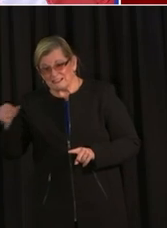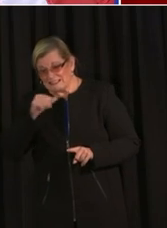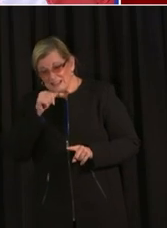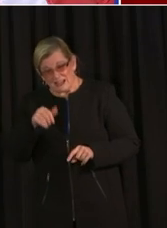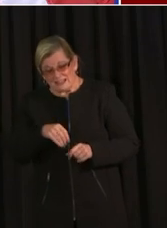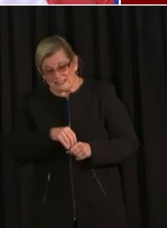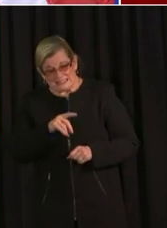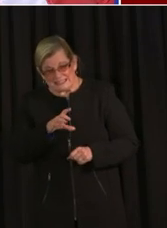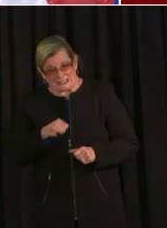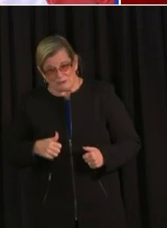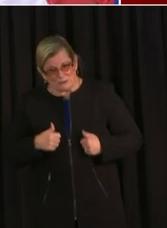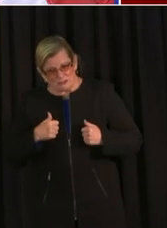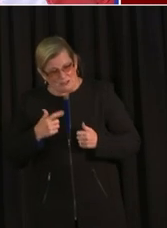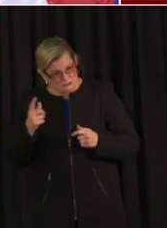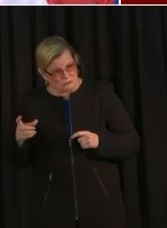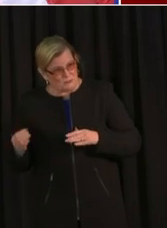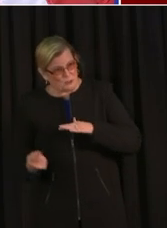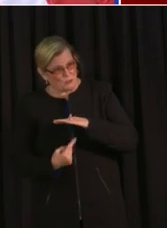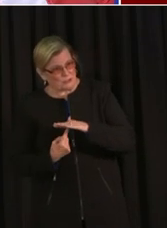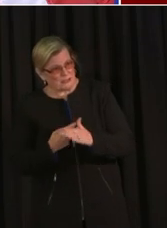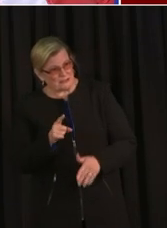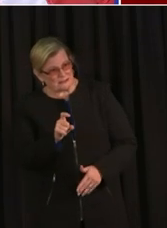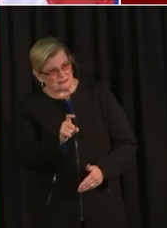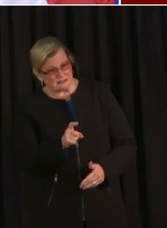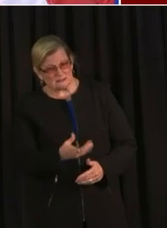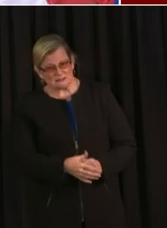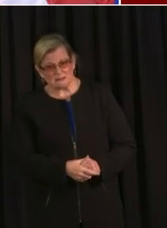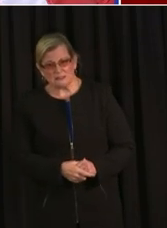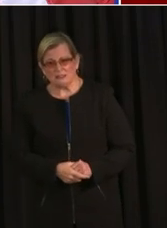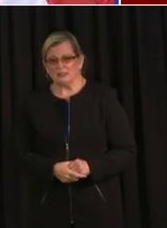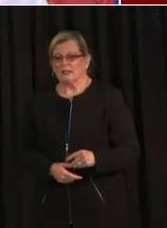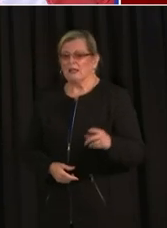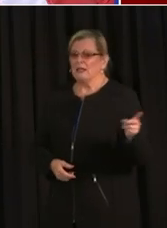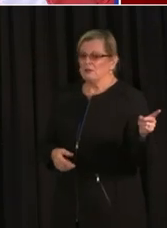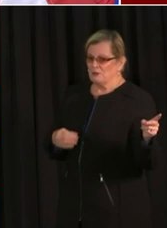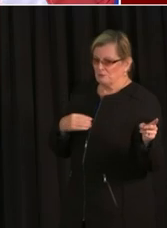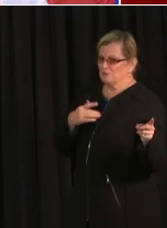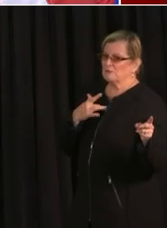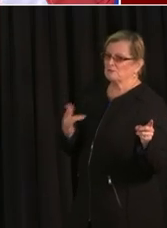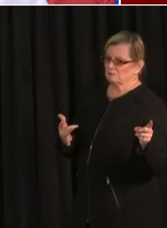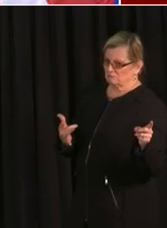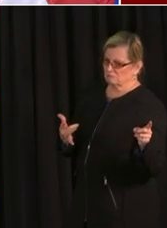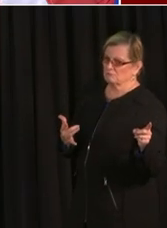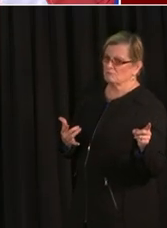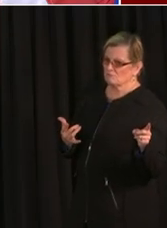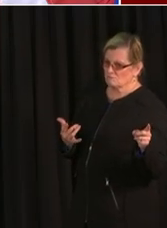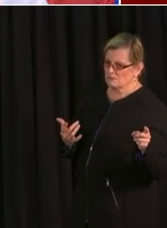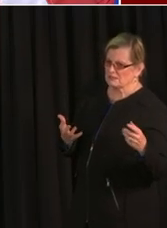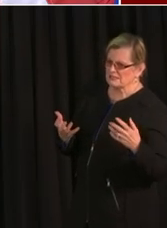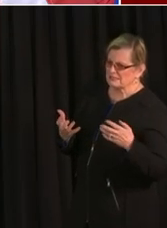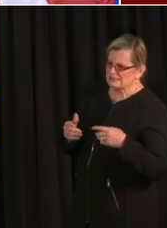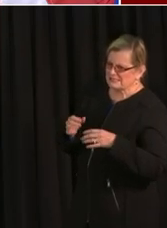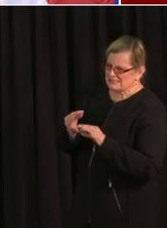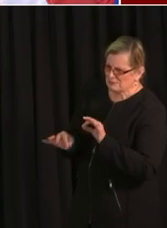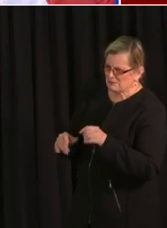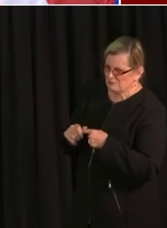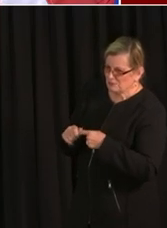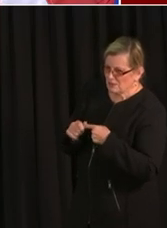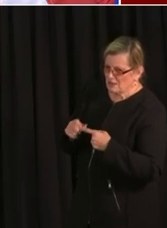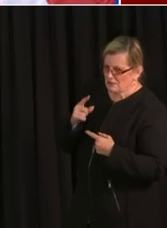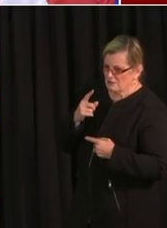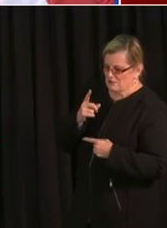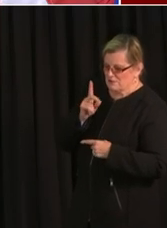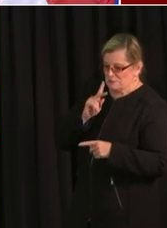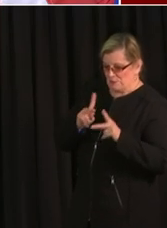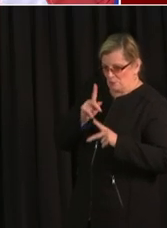region, they have to quarantine? We want it to be simple for